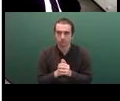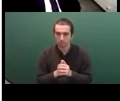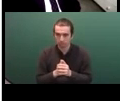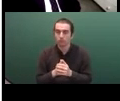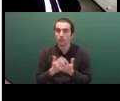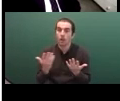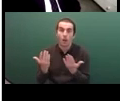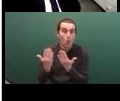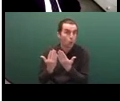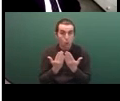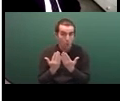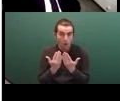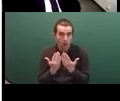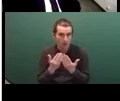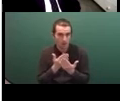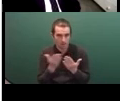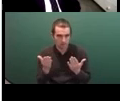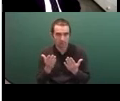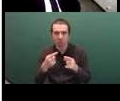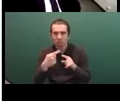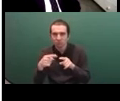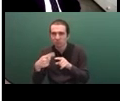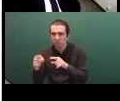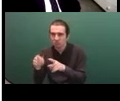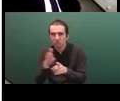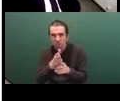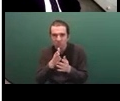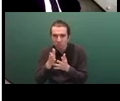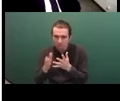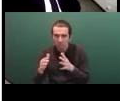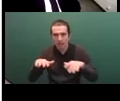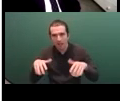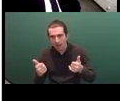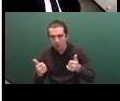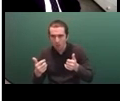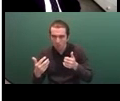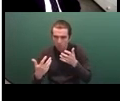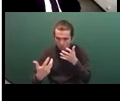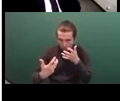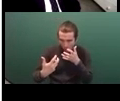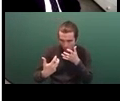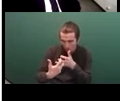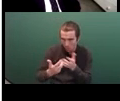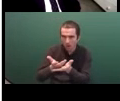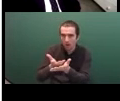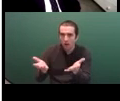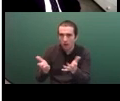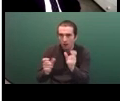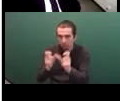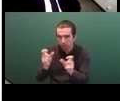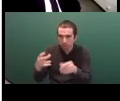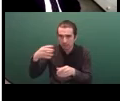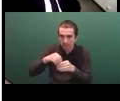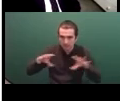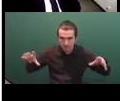course offers training and provides training on autism spectrum disorder,